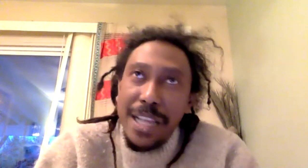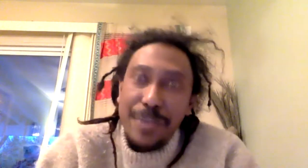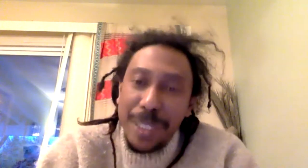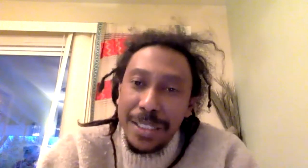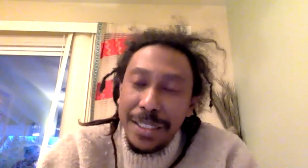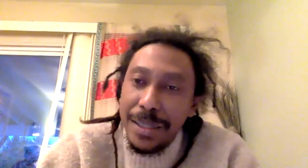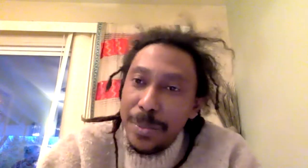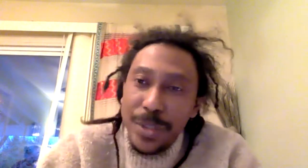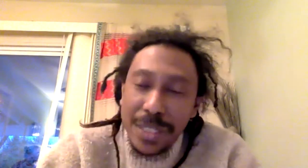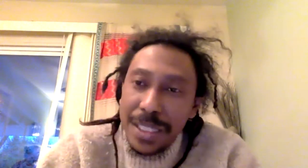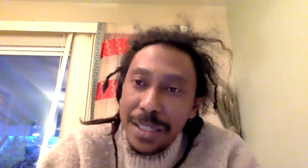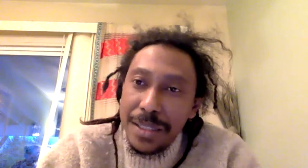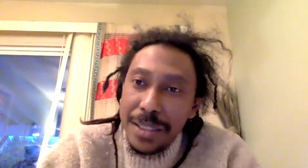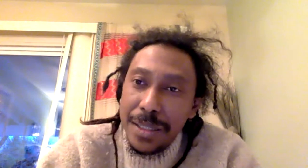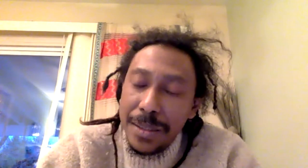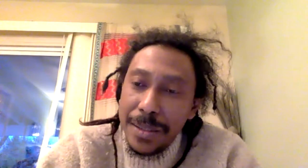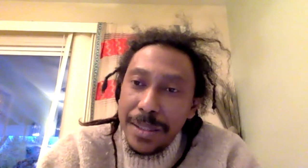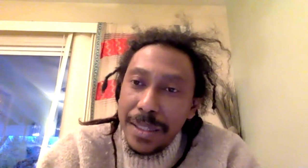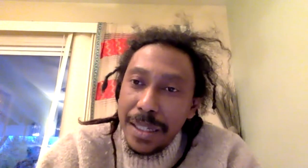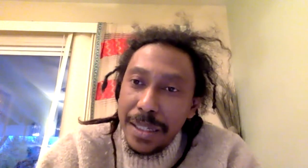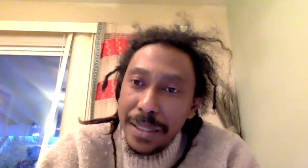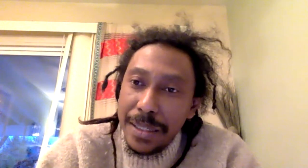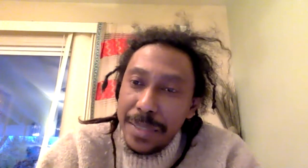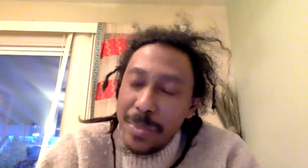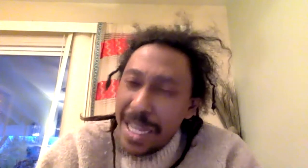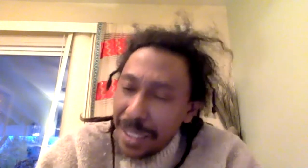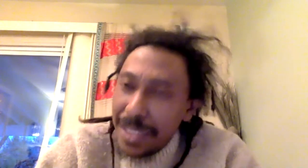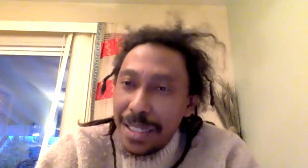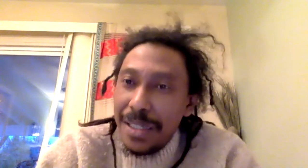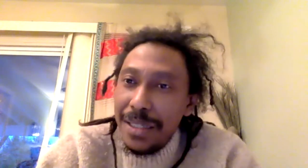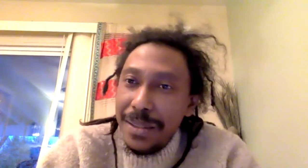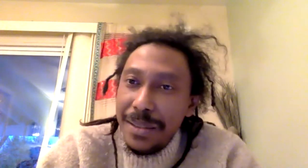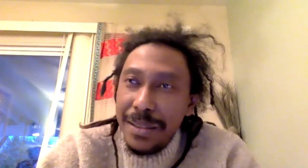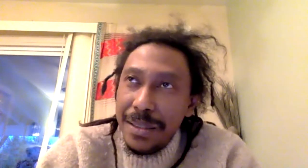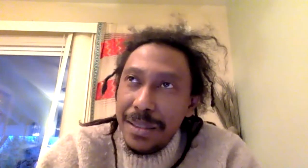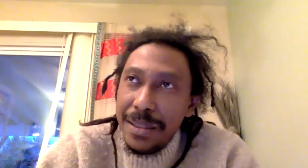since I've been a musician in Madagascar